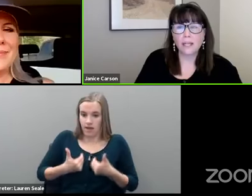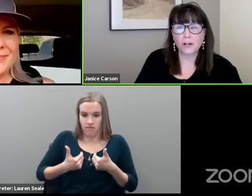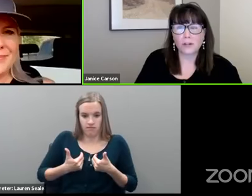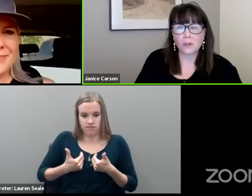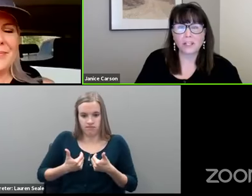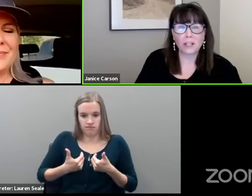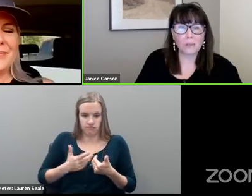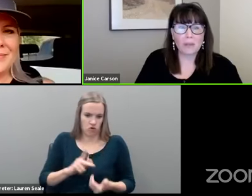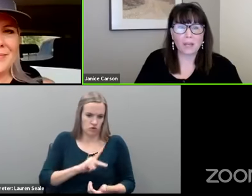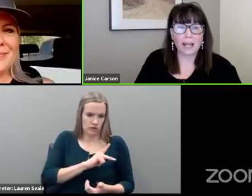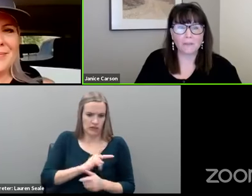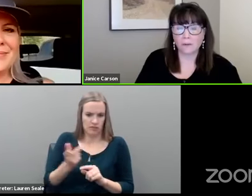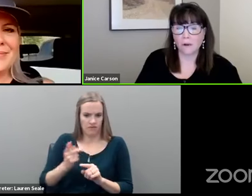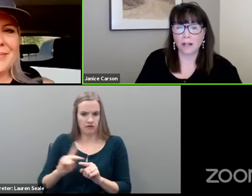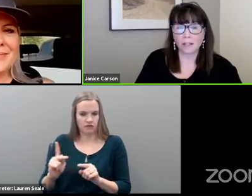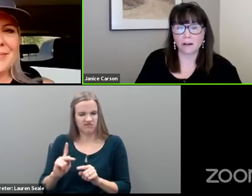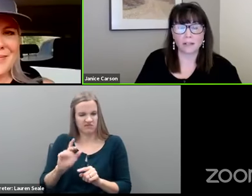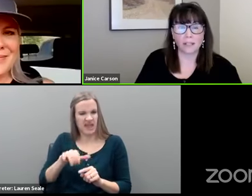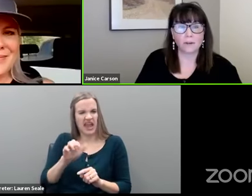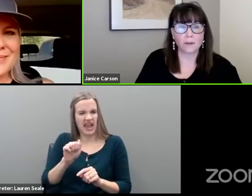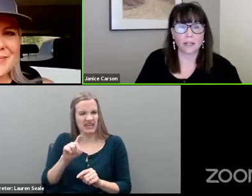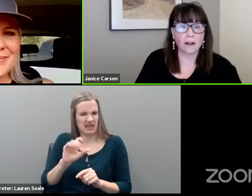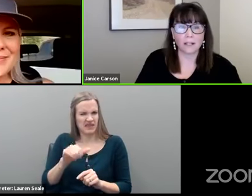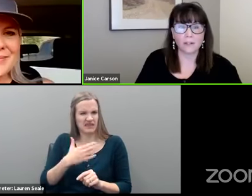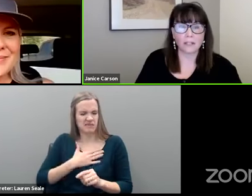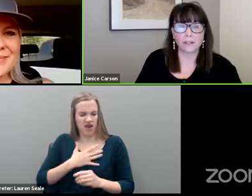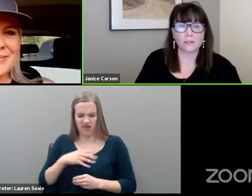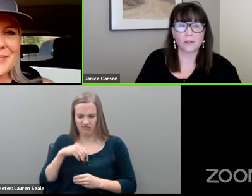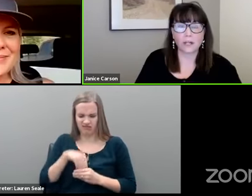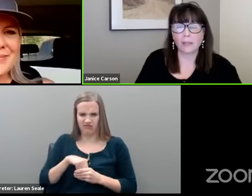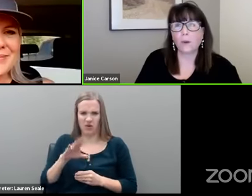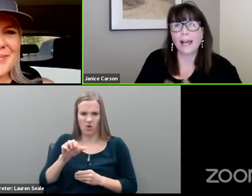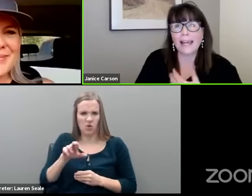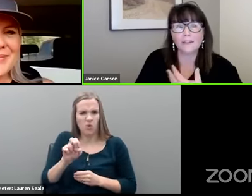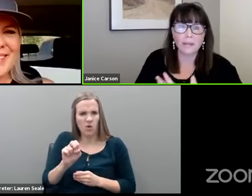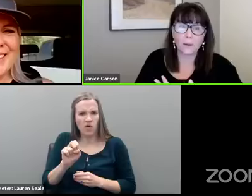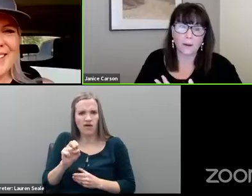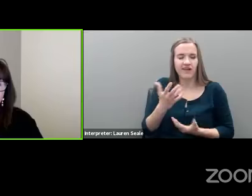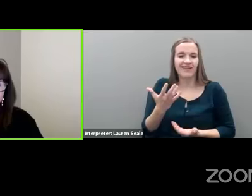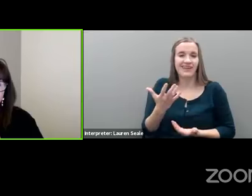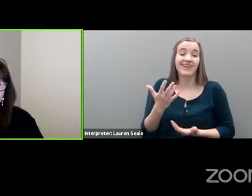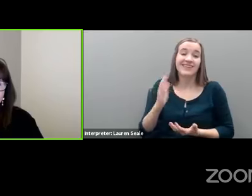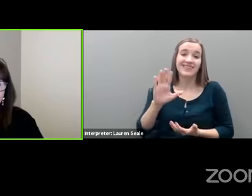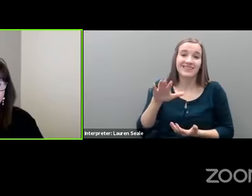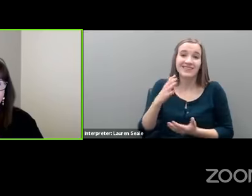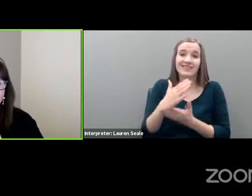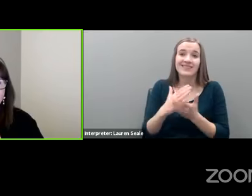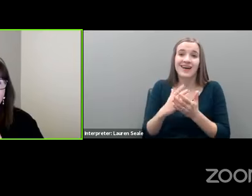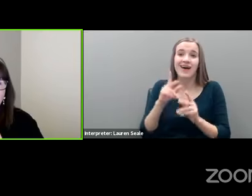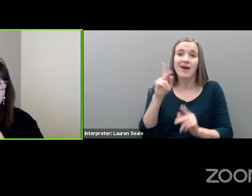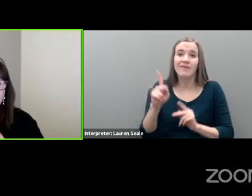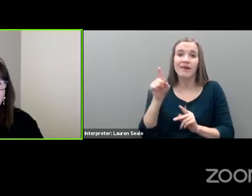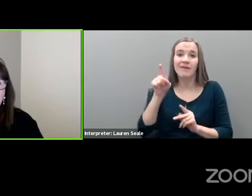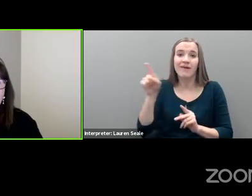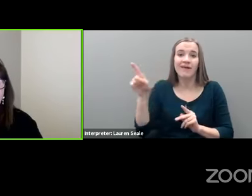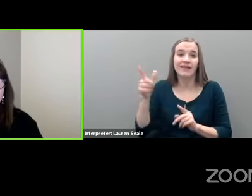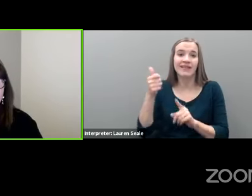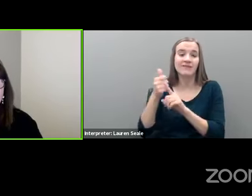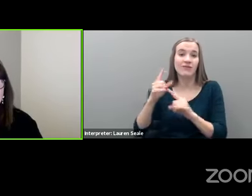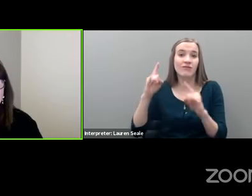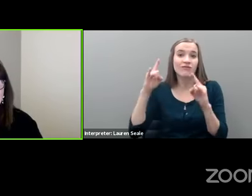of my heroes, people have their rock stars and they go to the concerts and they're screaming. Well, I have my rock stars too.